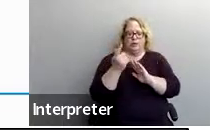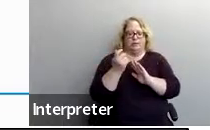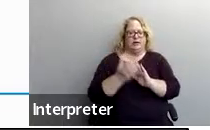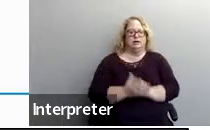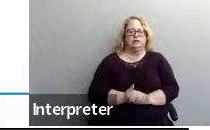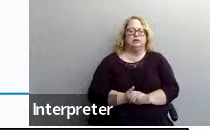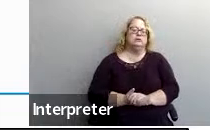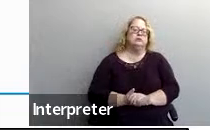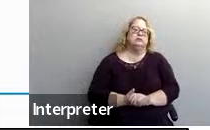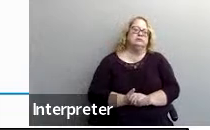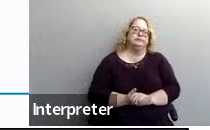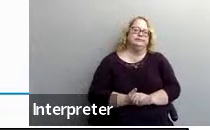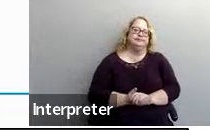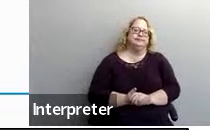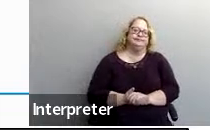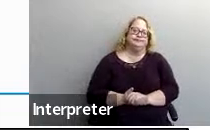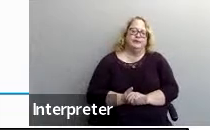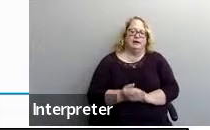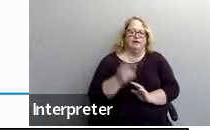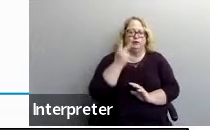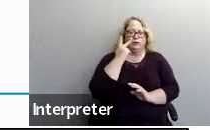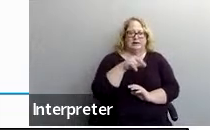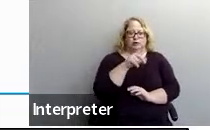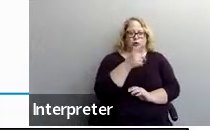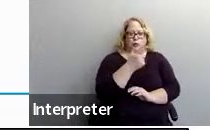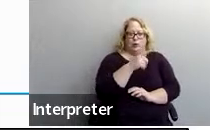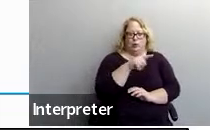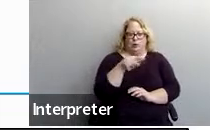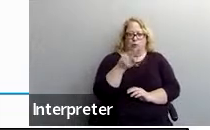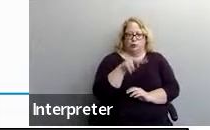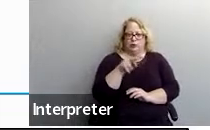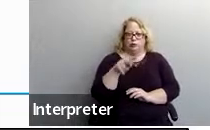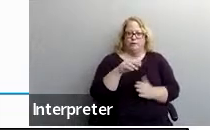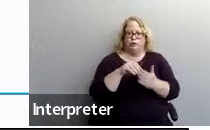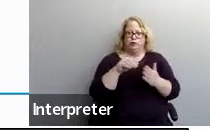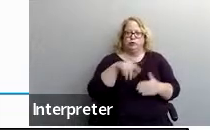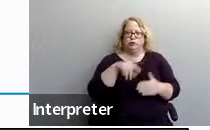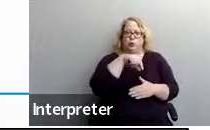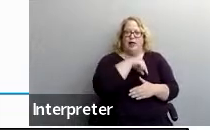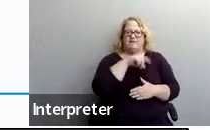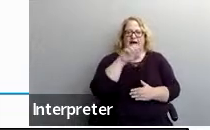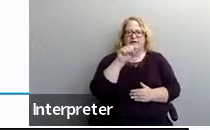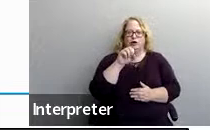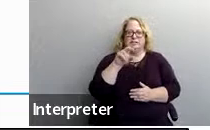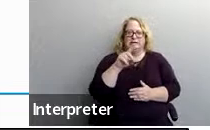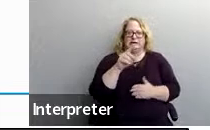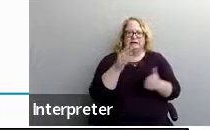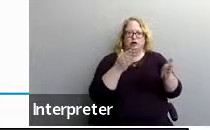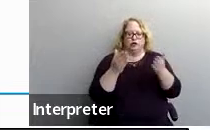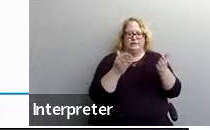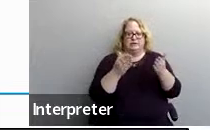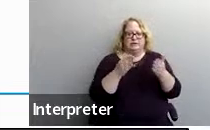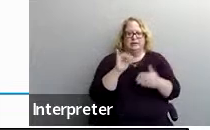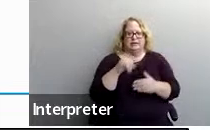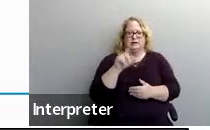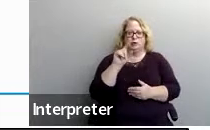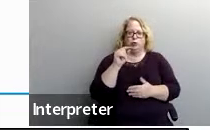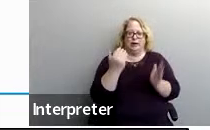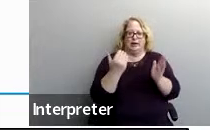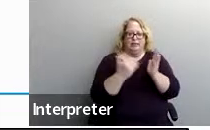Our evaluation, if you see for 21-22 of students that are qualifying for SSD services is at